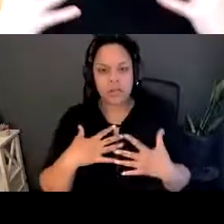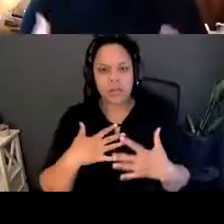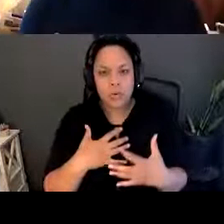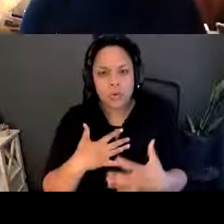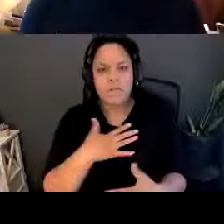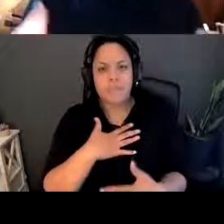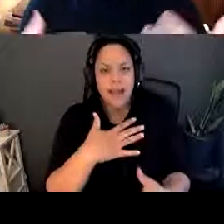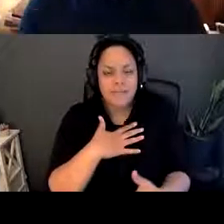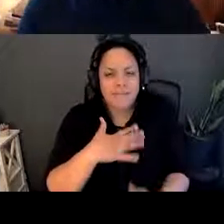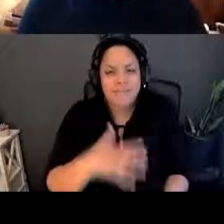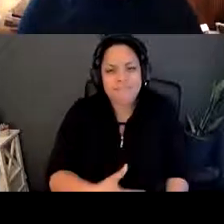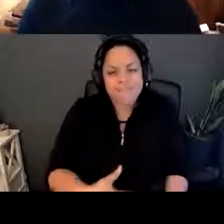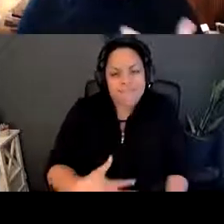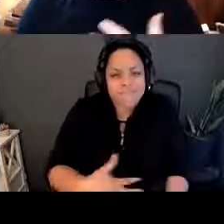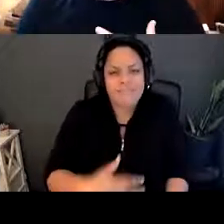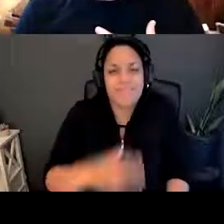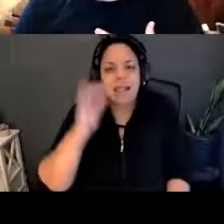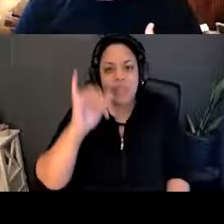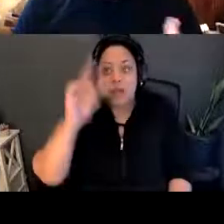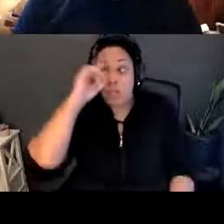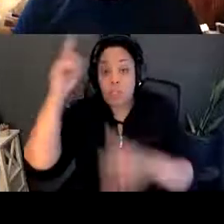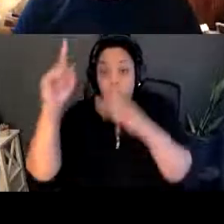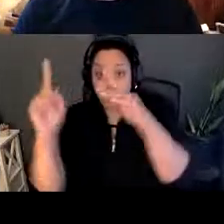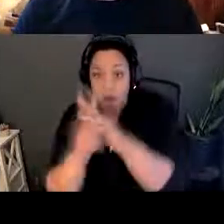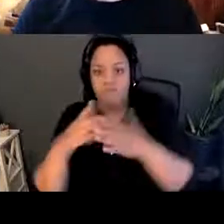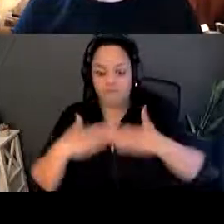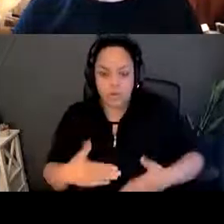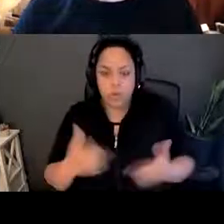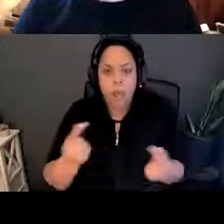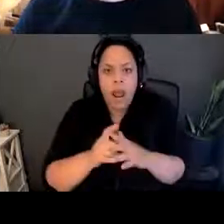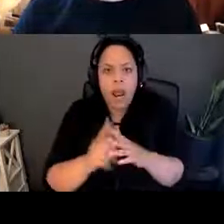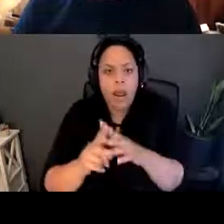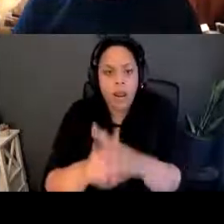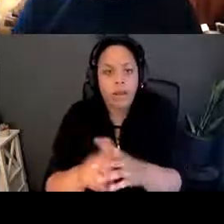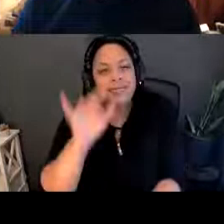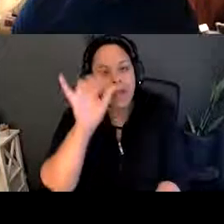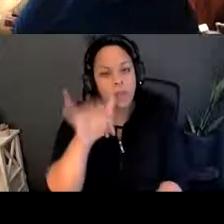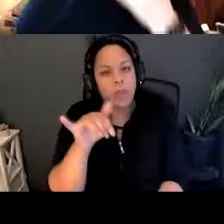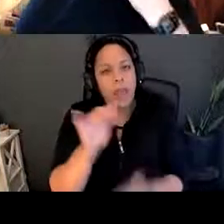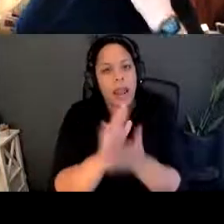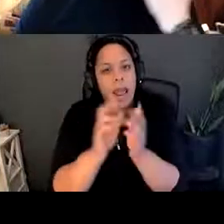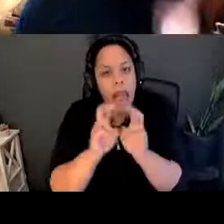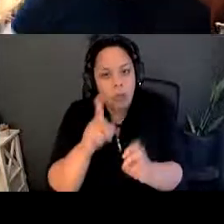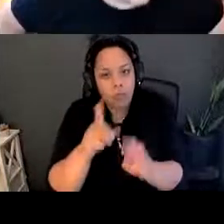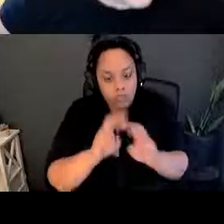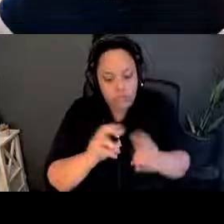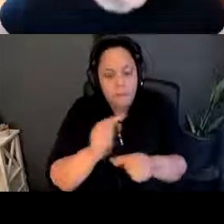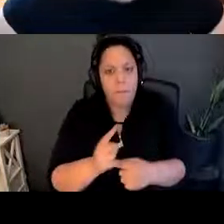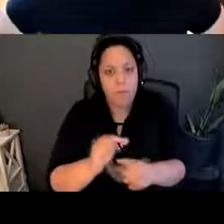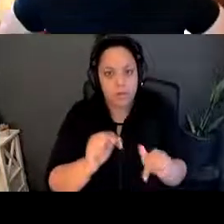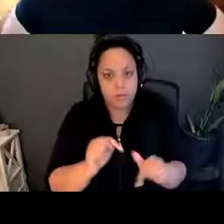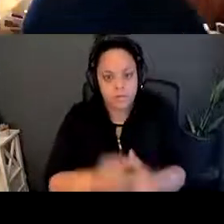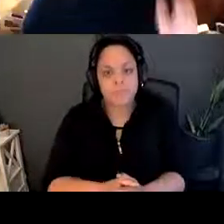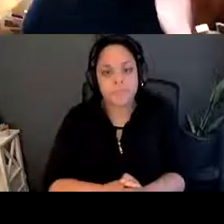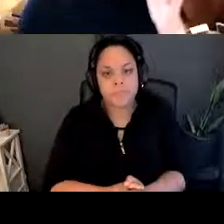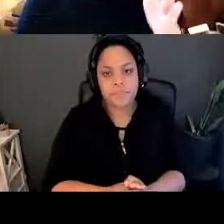respiration. It's bodily felt, somatic kinds of things. What am I noticing? Being present in this moment. But but yeah,